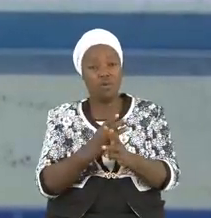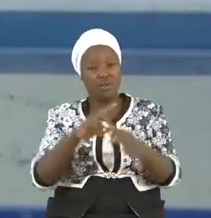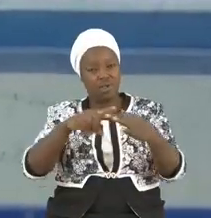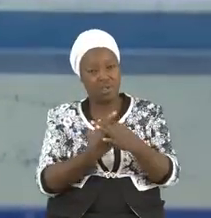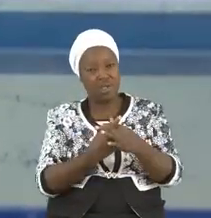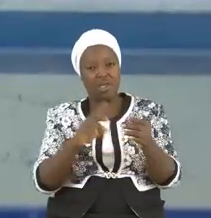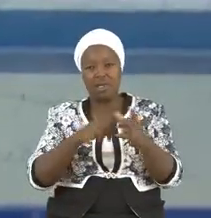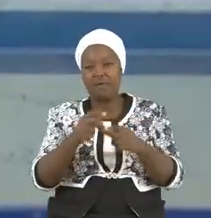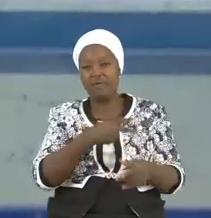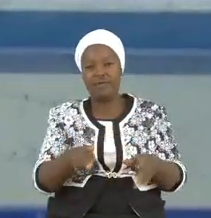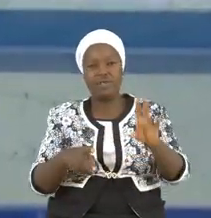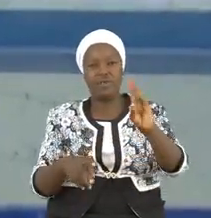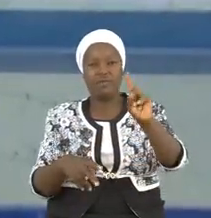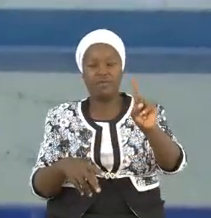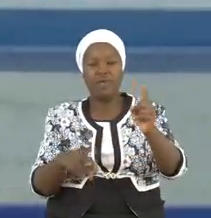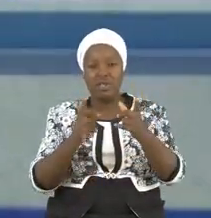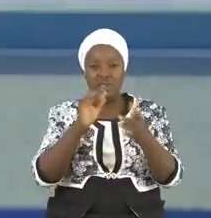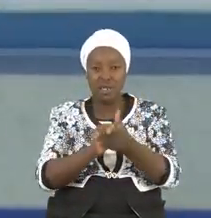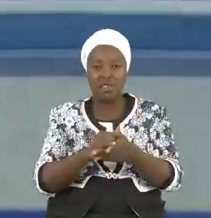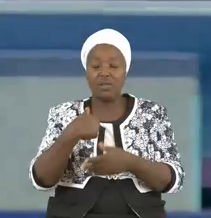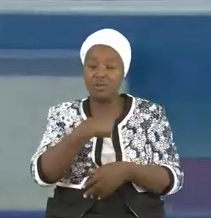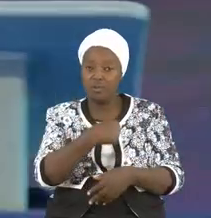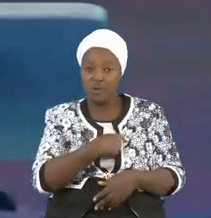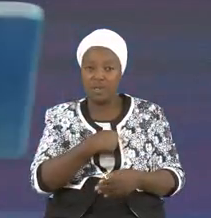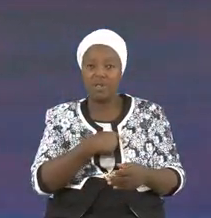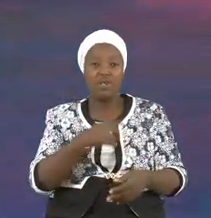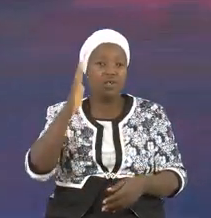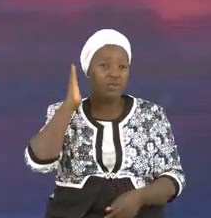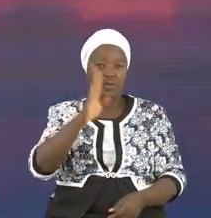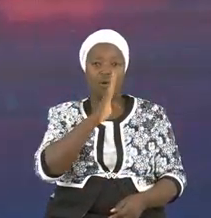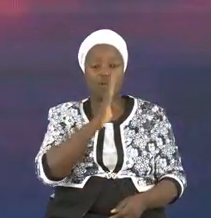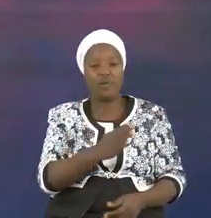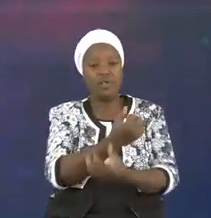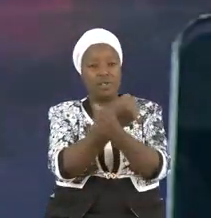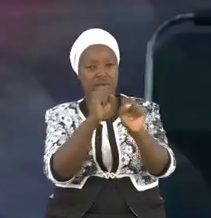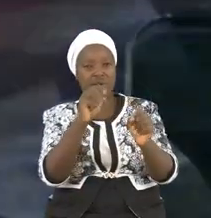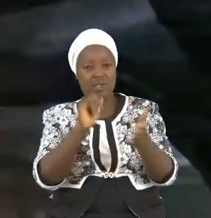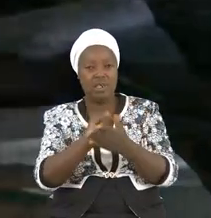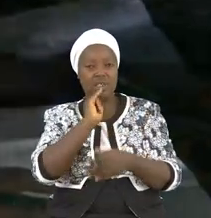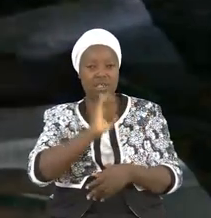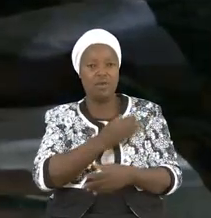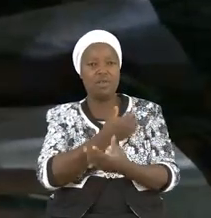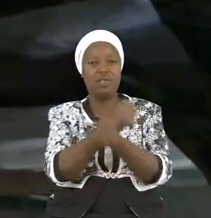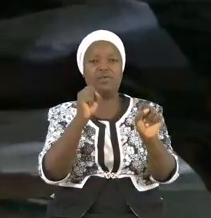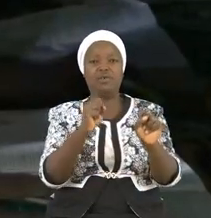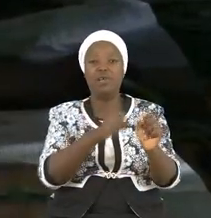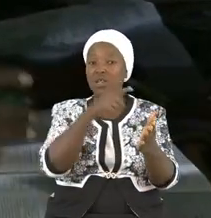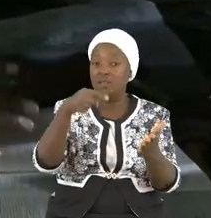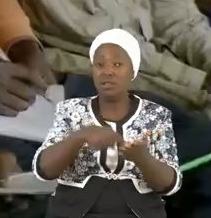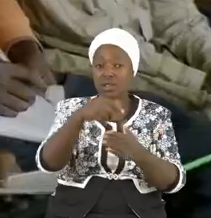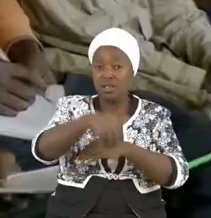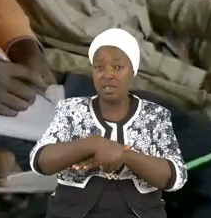it says that we shall be saved. That's our redemption. Tonight, you'll be saved.